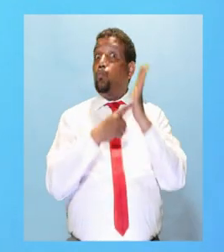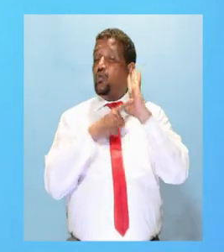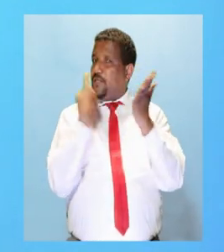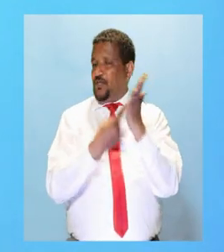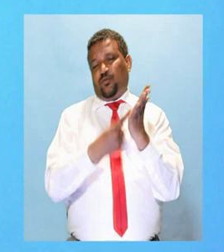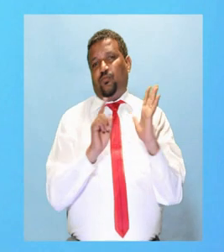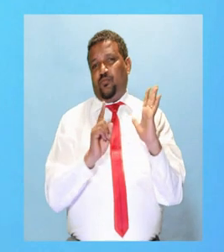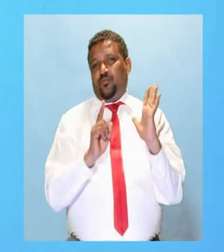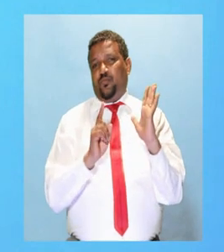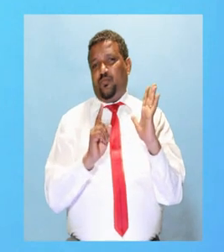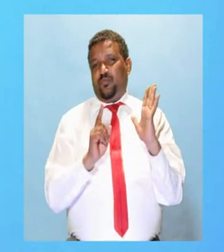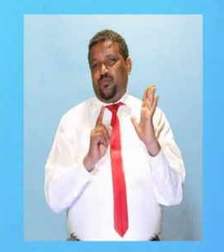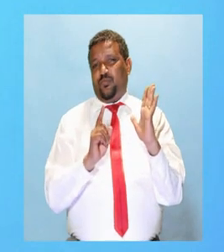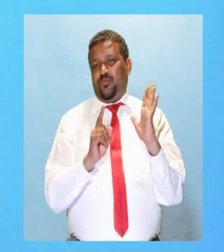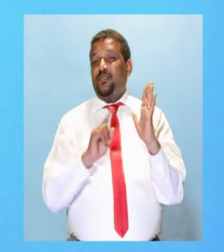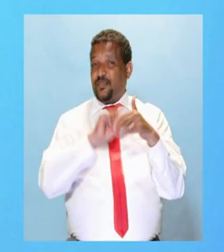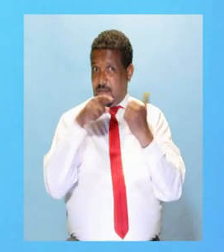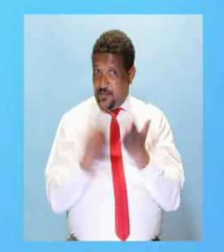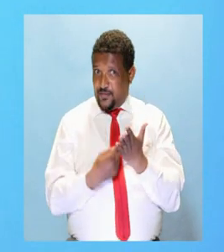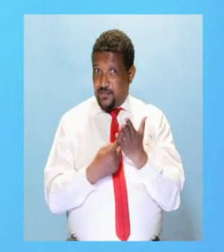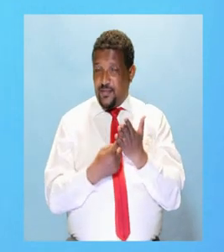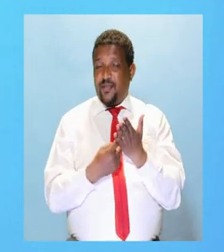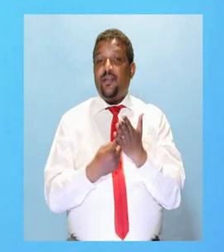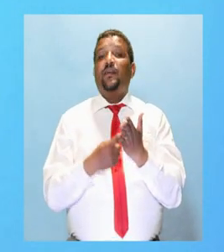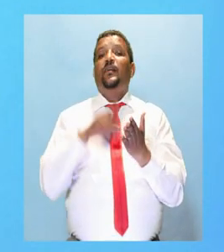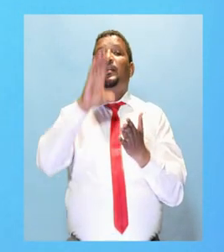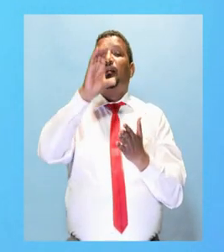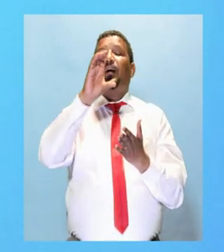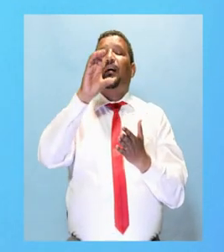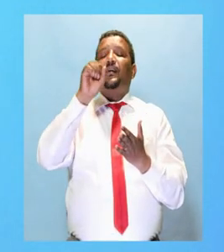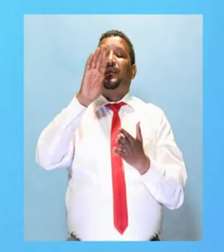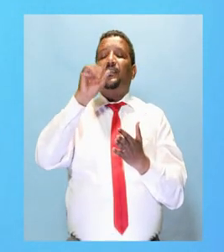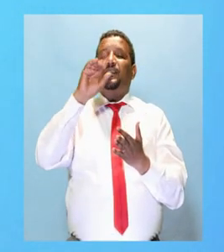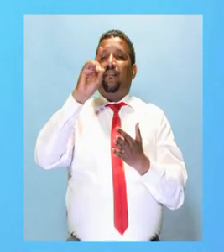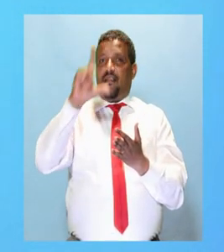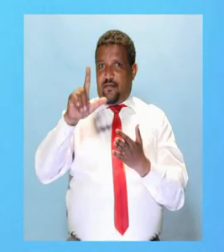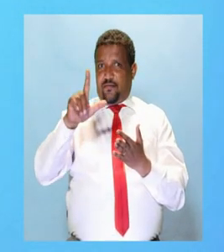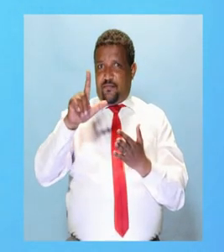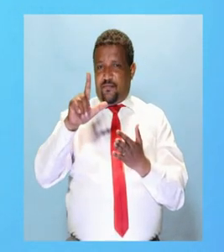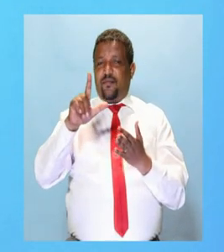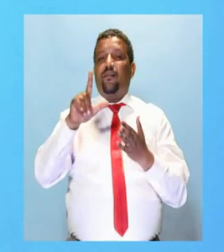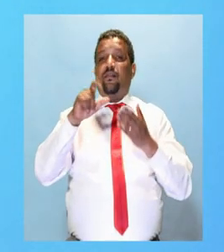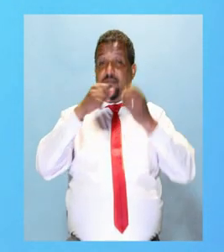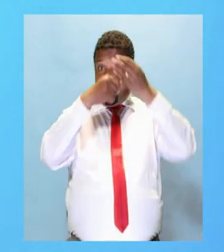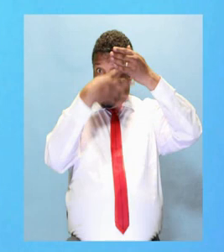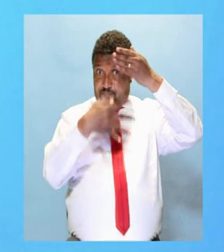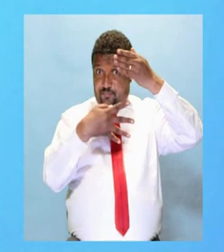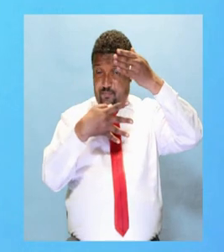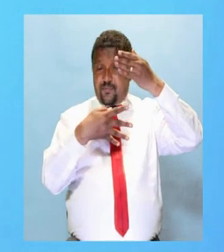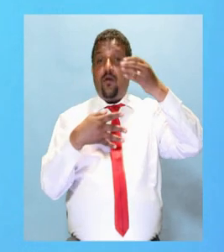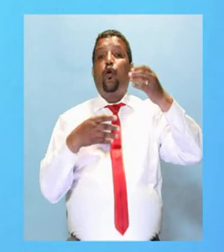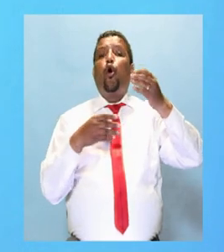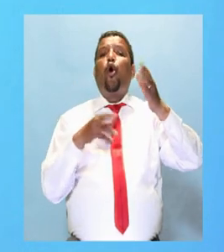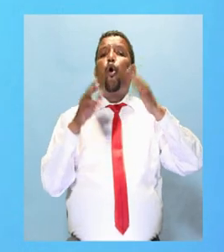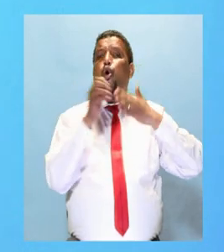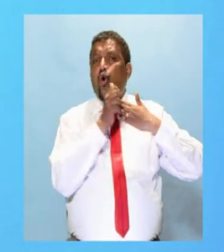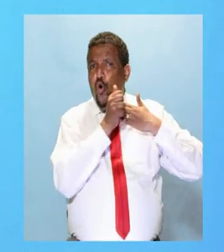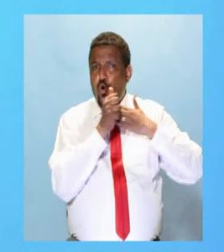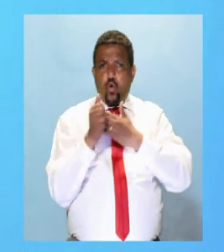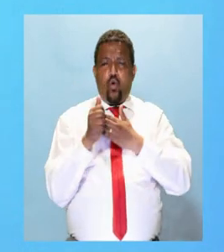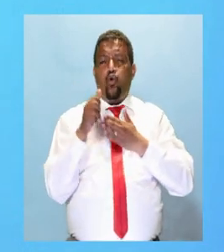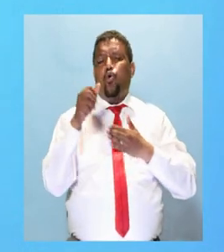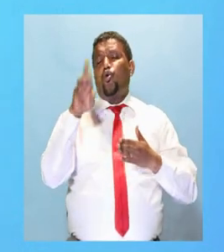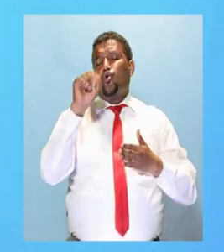question. This is the question. So under the cardinal approach, there is the rule of maximizing total utility. And the rule of maximizing